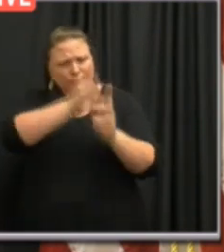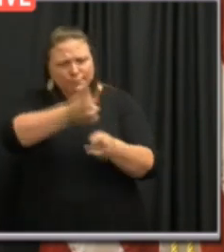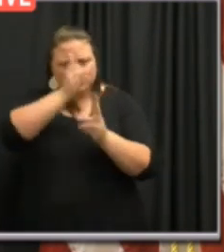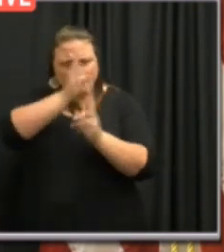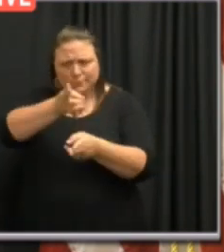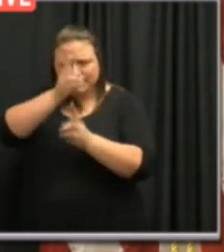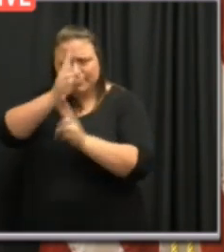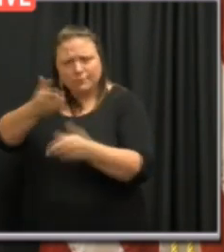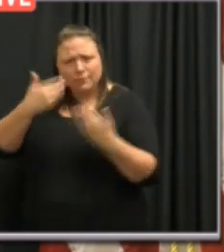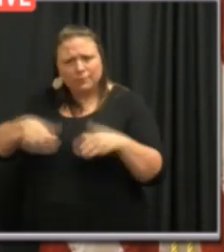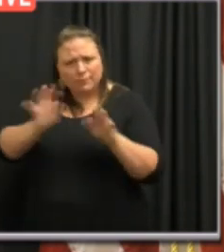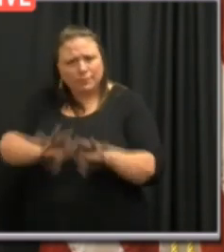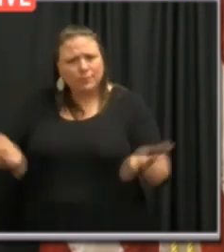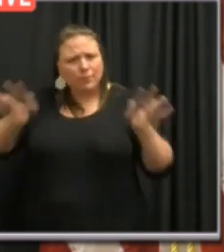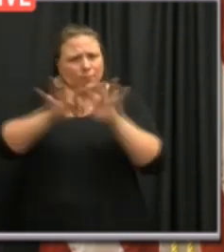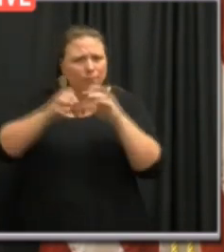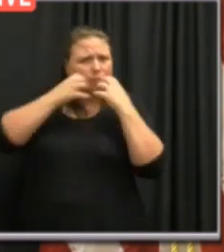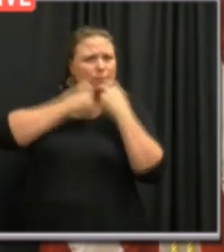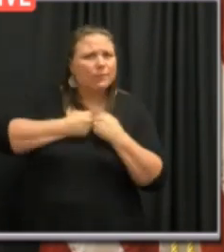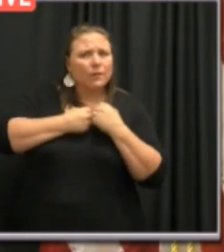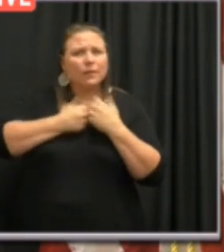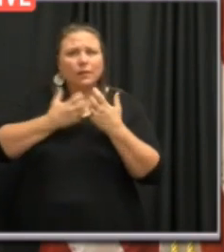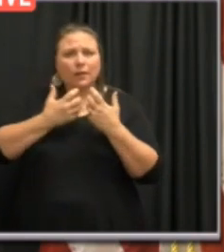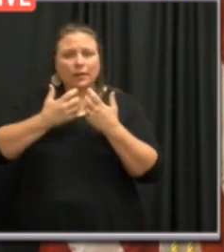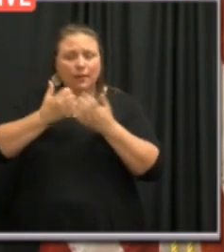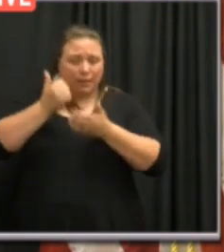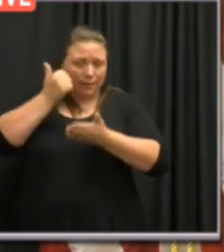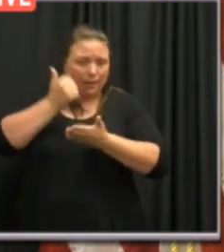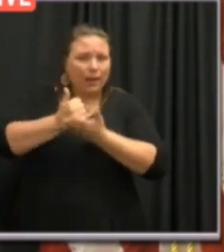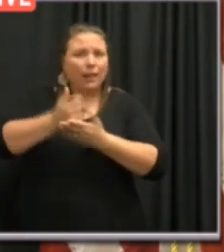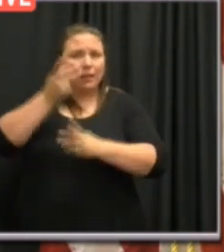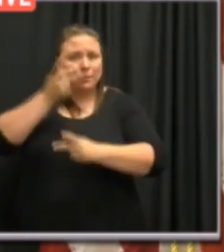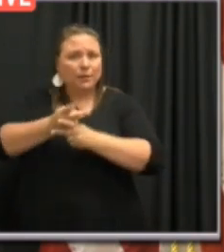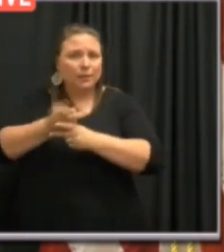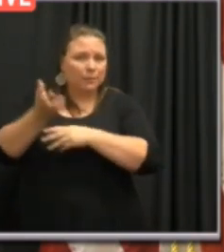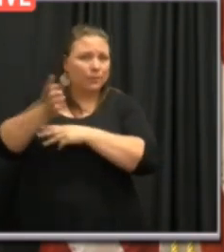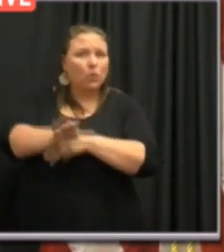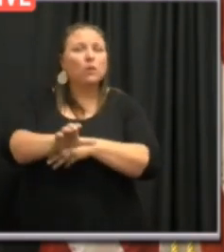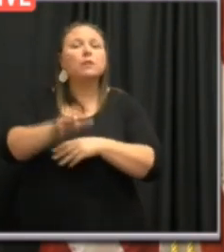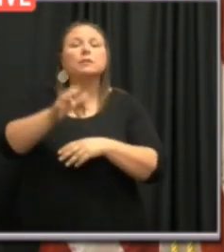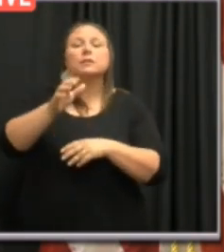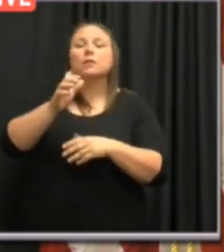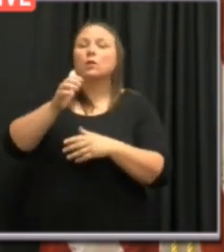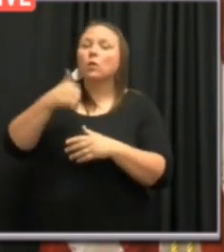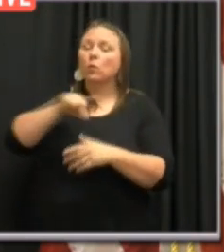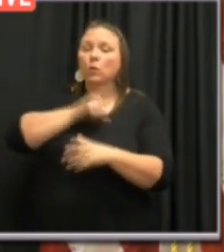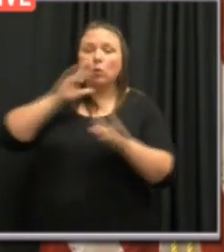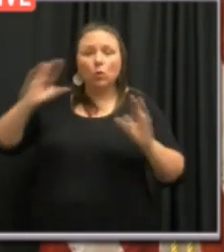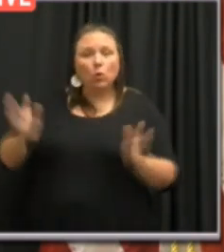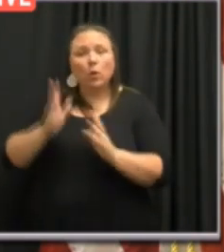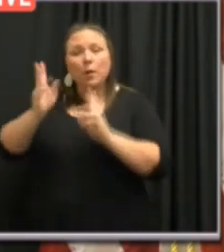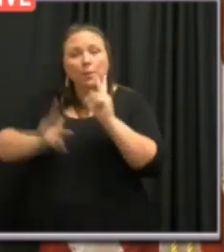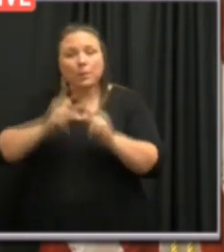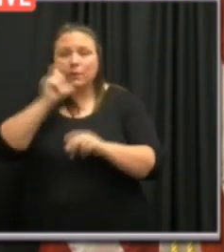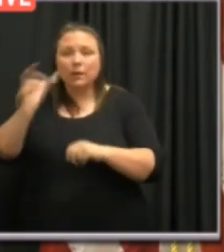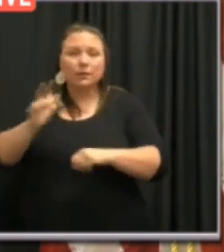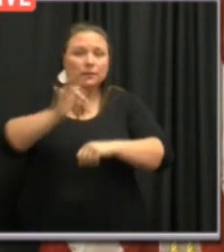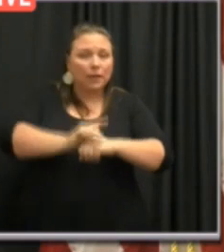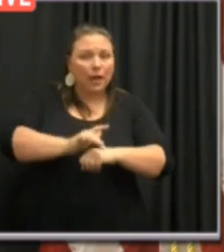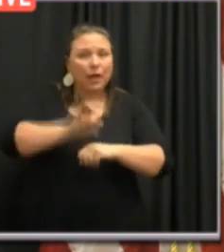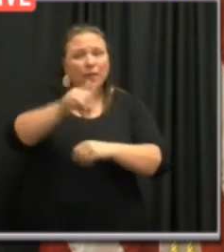have to value it. We have to enforce it. We will encourage people not to patronize. I mean, in part, it's public